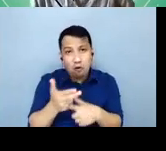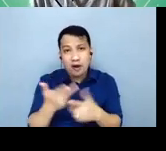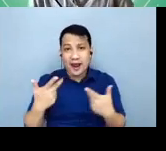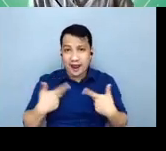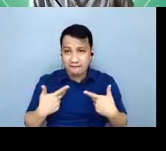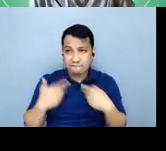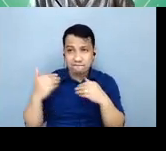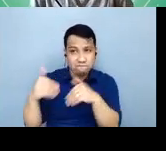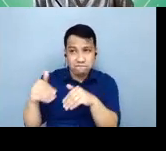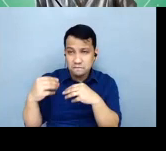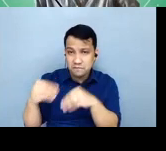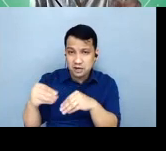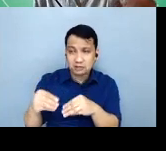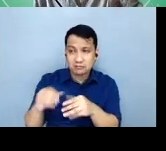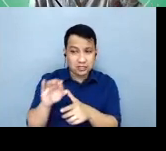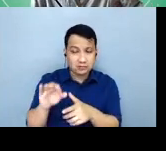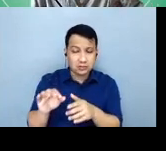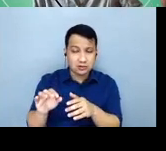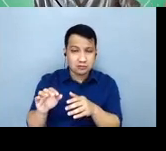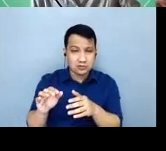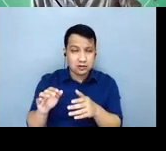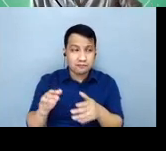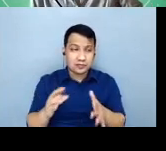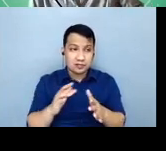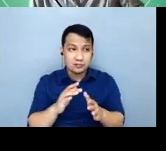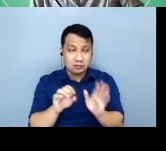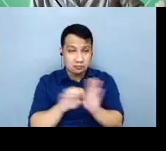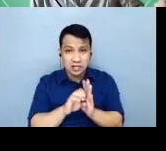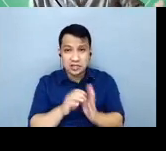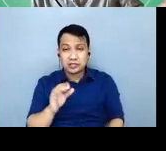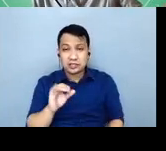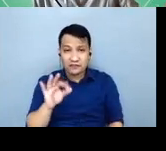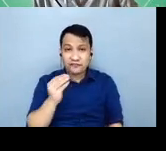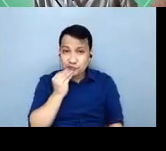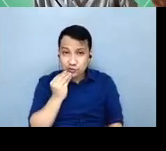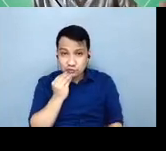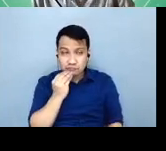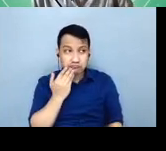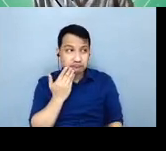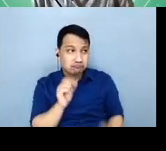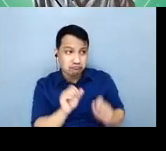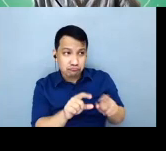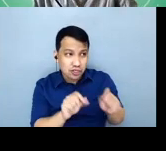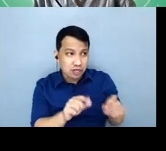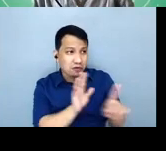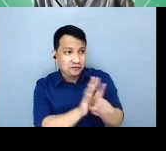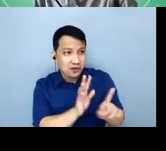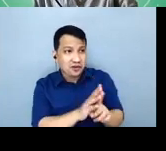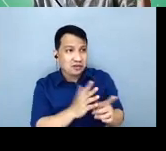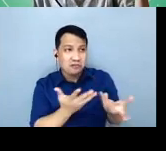for my product? If it's food, is it something that I know will sell? Is it something that has some cultural